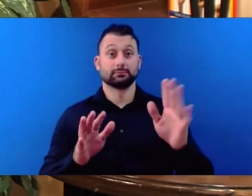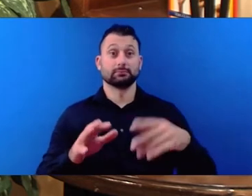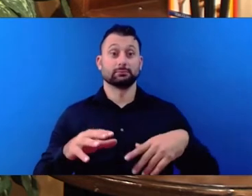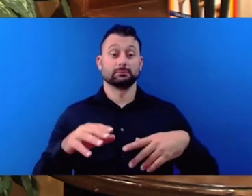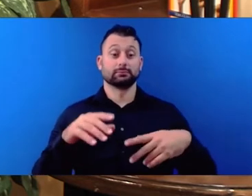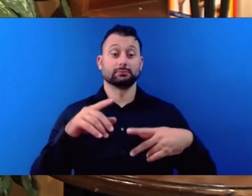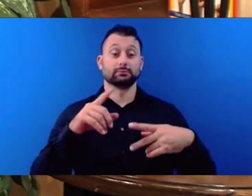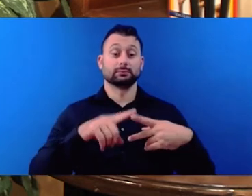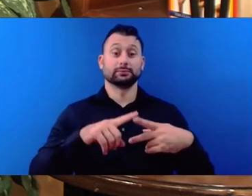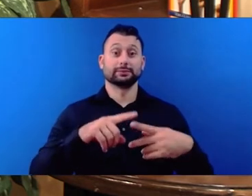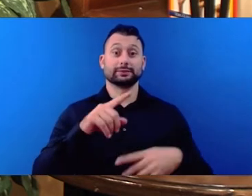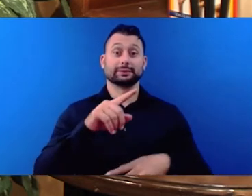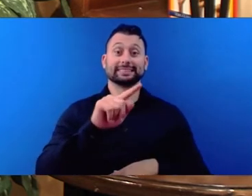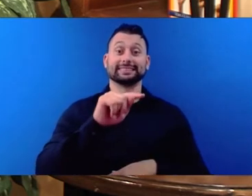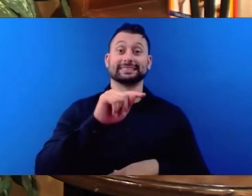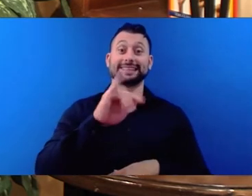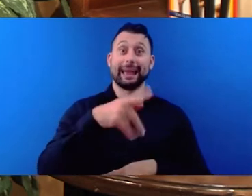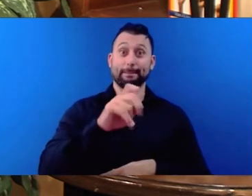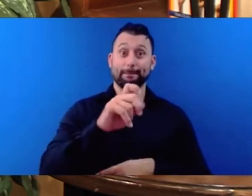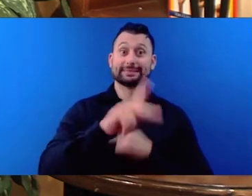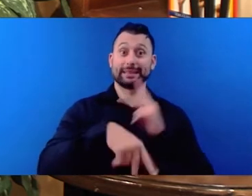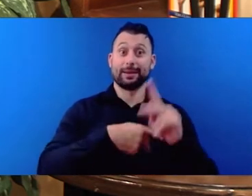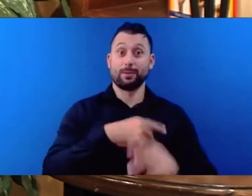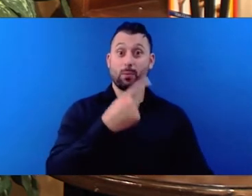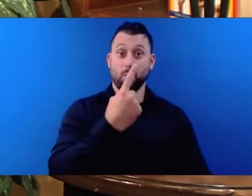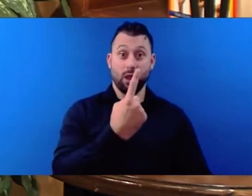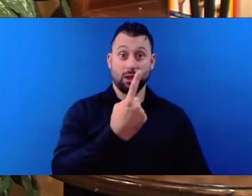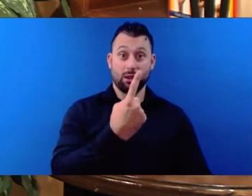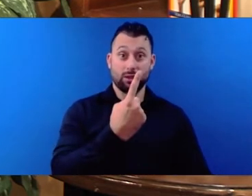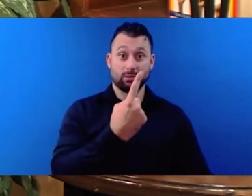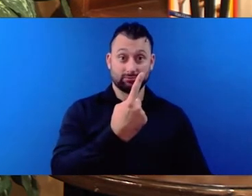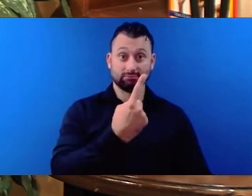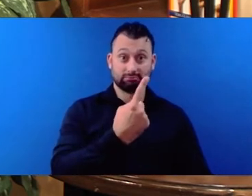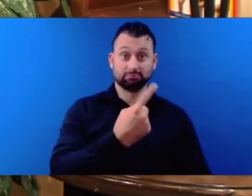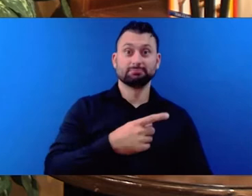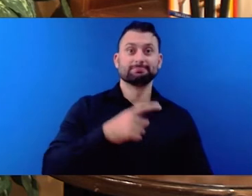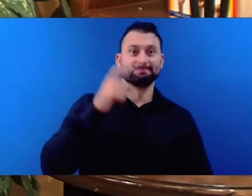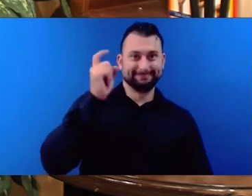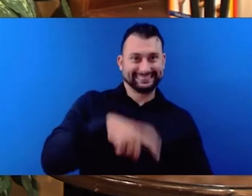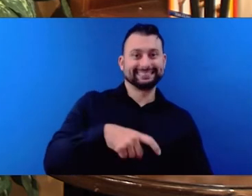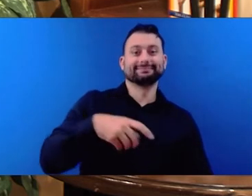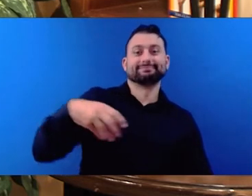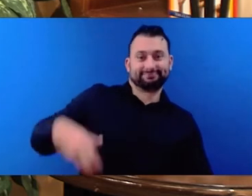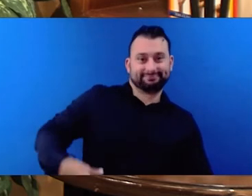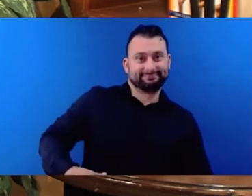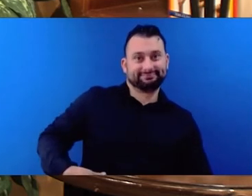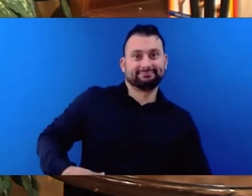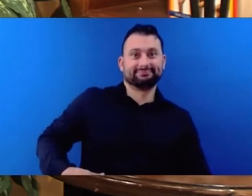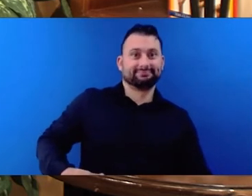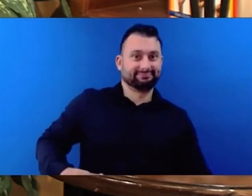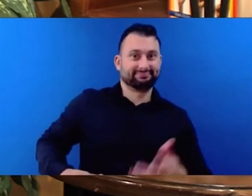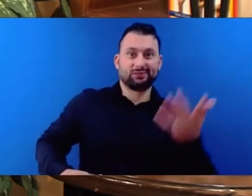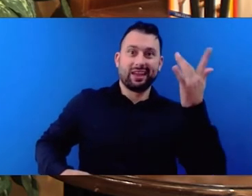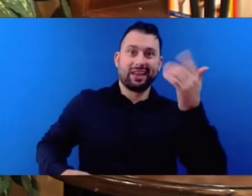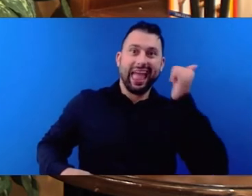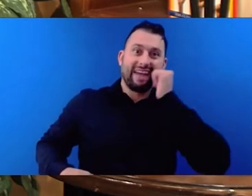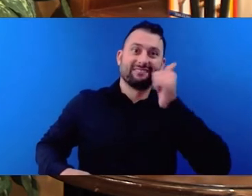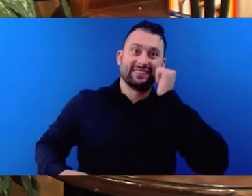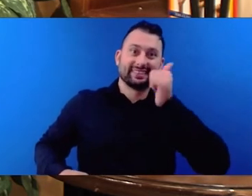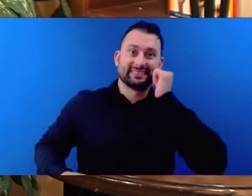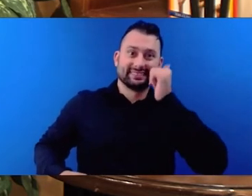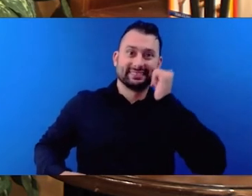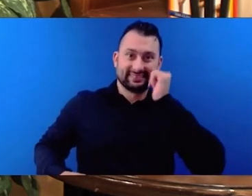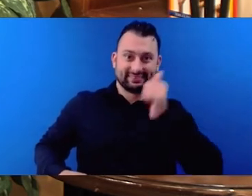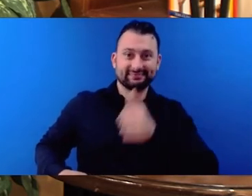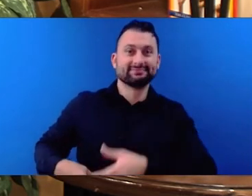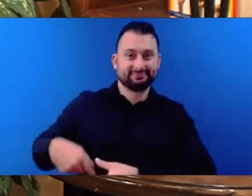doesn't produce it. So they could be individuals that potentially might have an insulin pump. Sometimes, sometimes not.